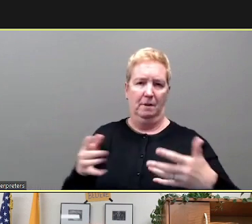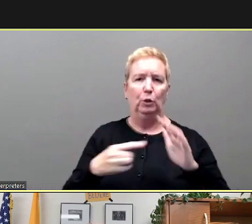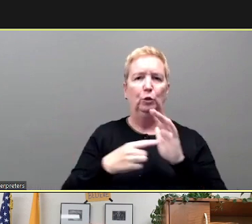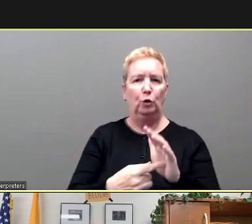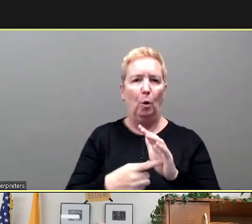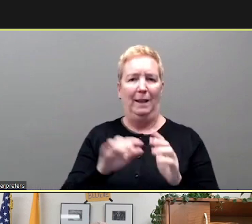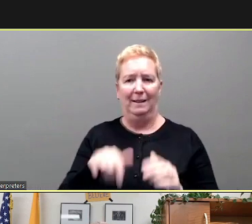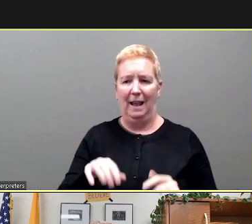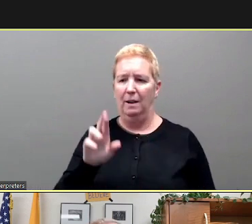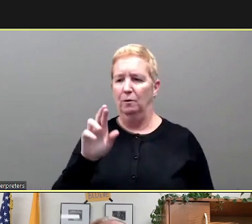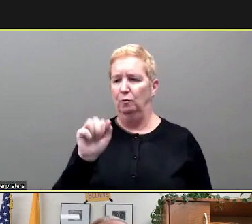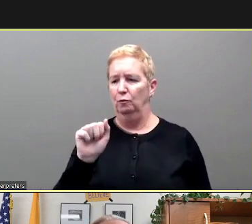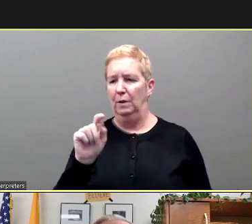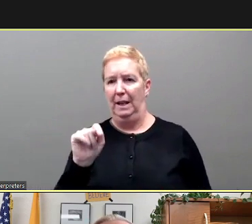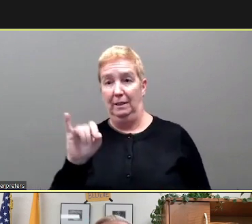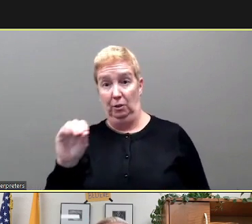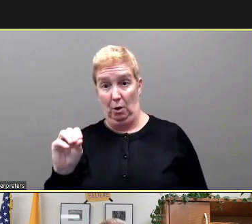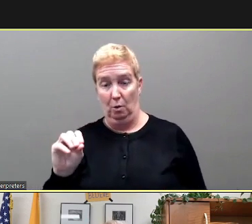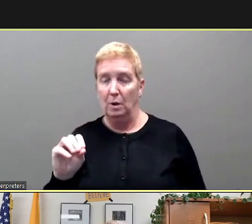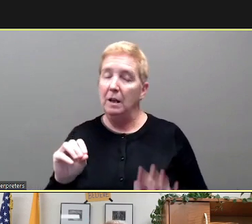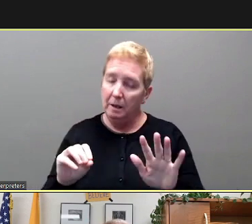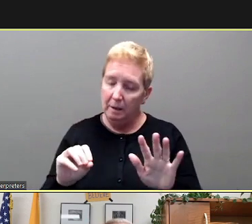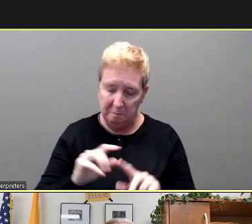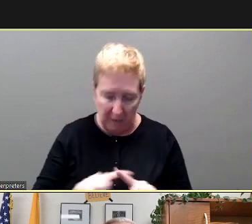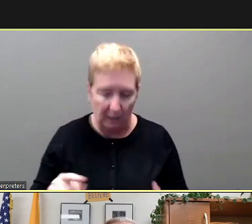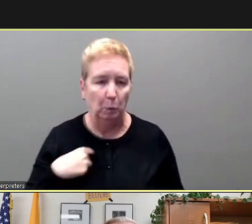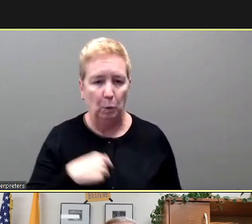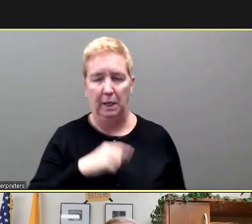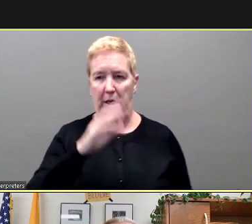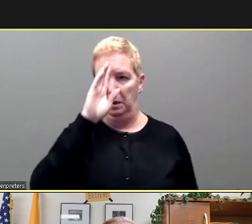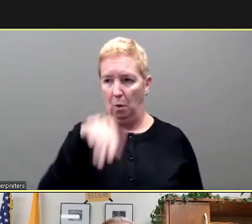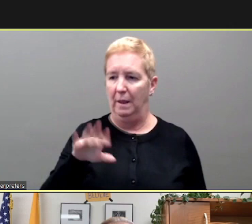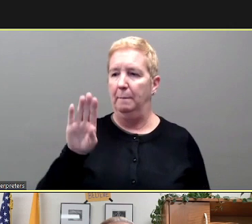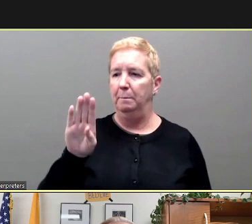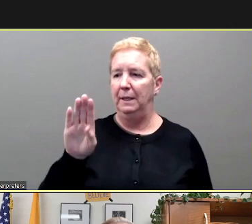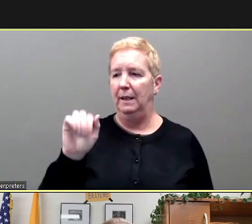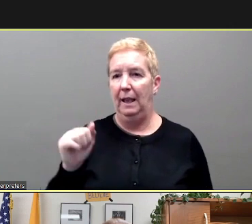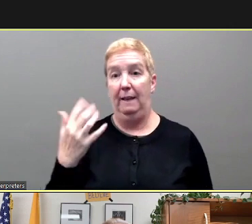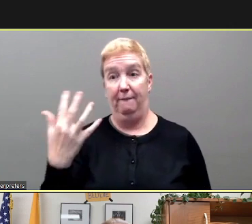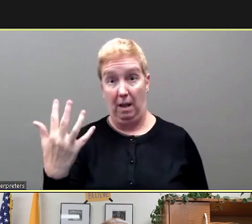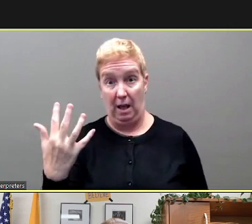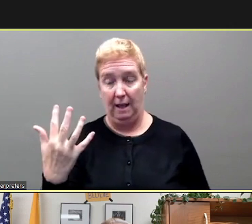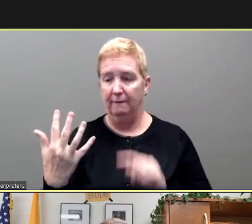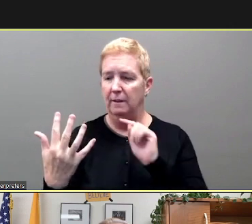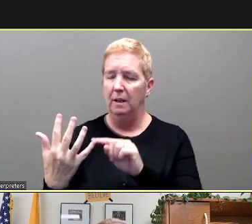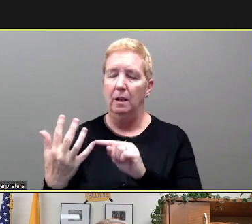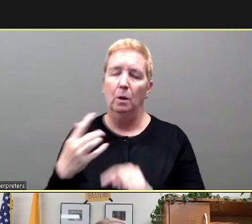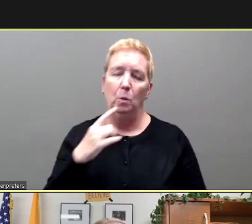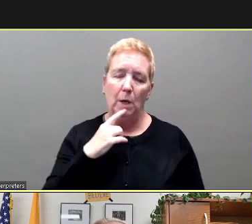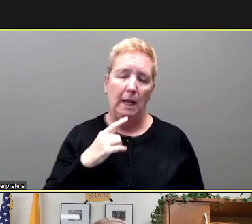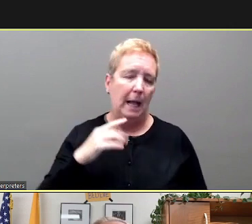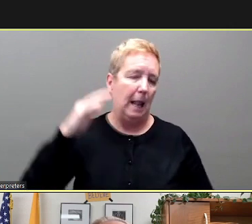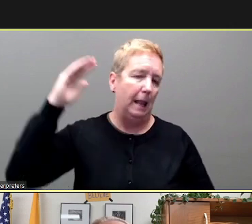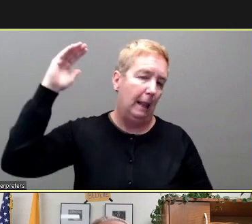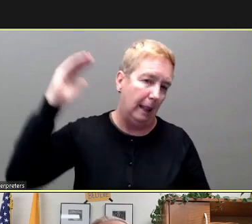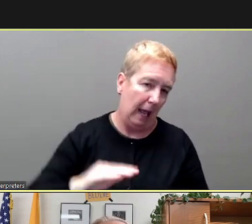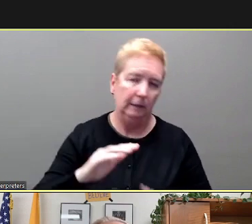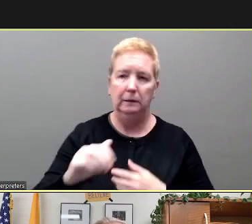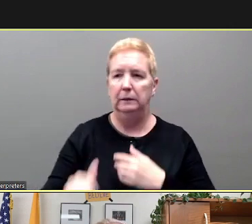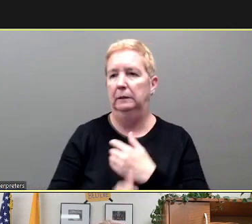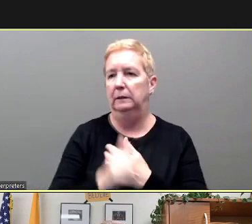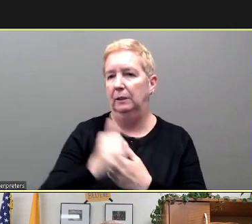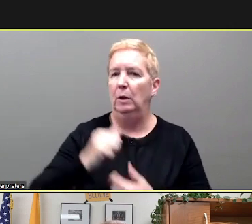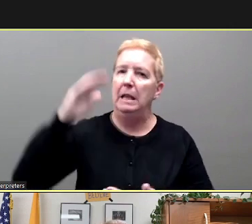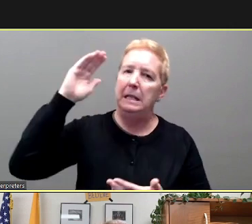that this strain, the BA5 strain of COVID, it seems much less lethal than previous